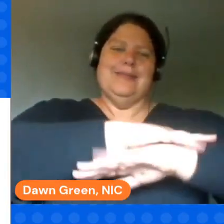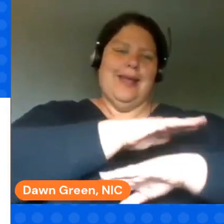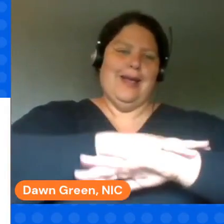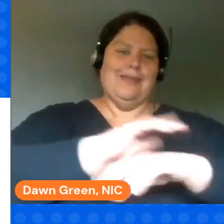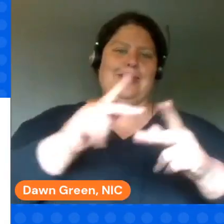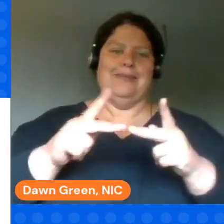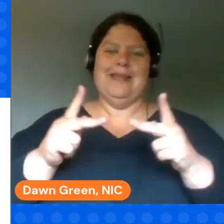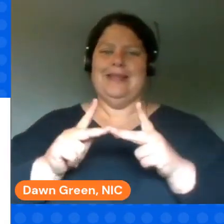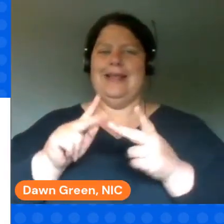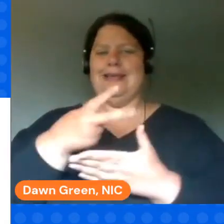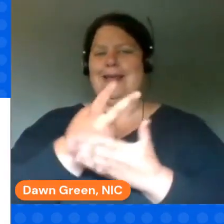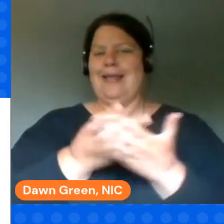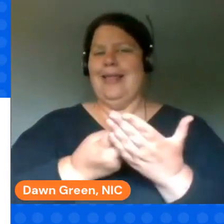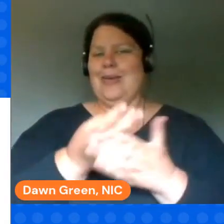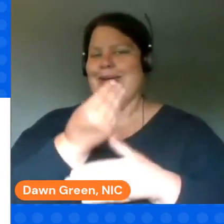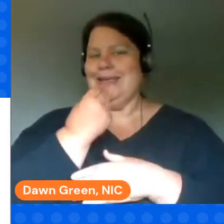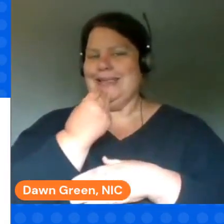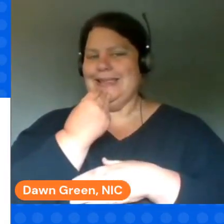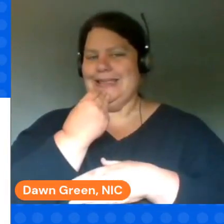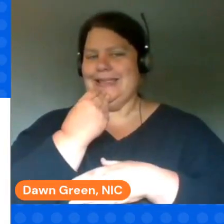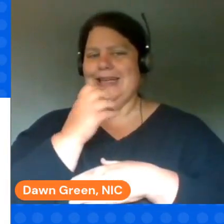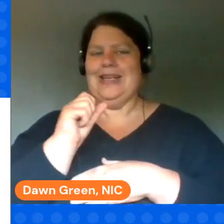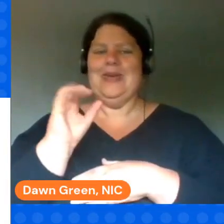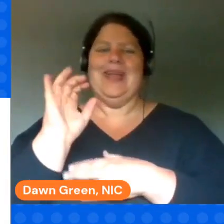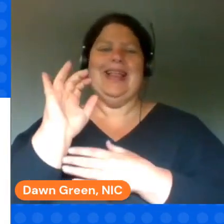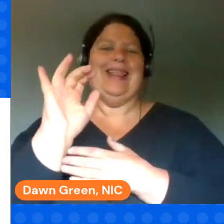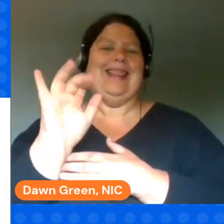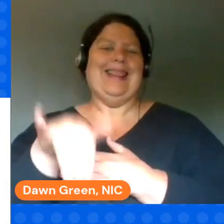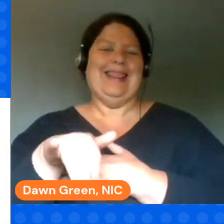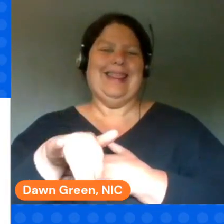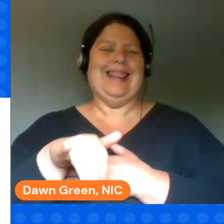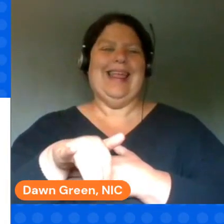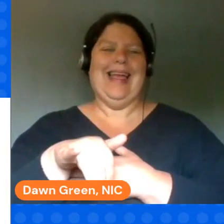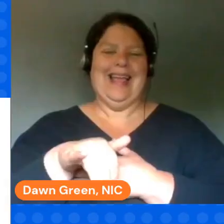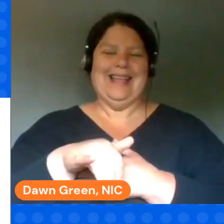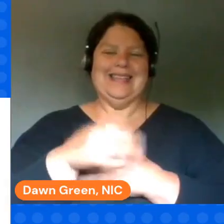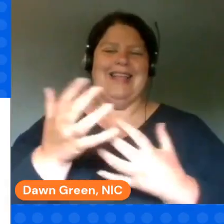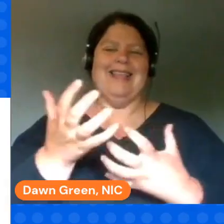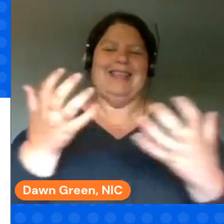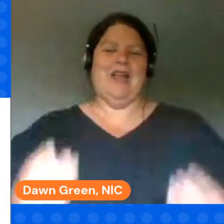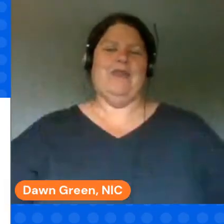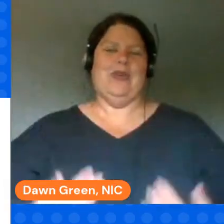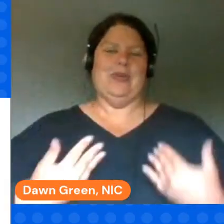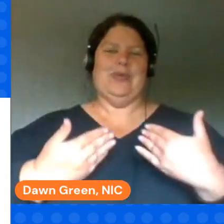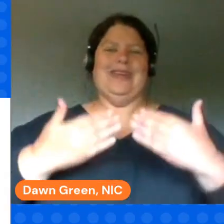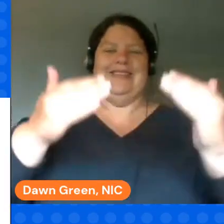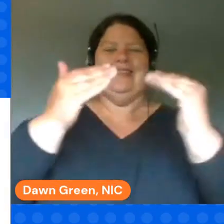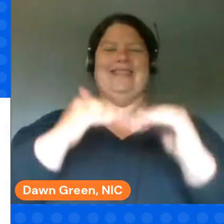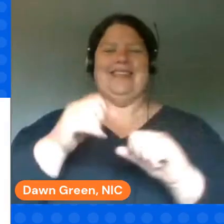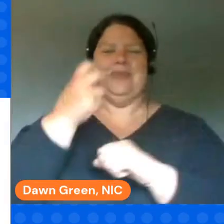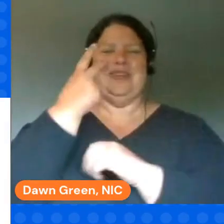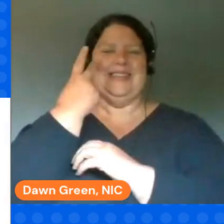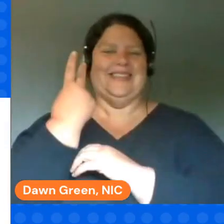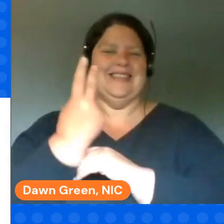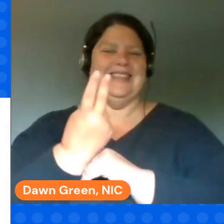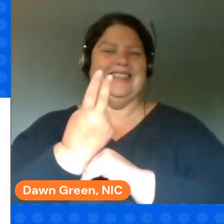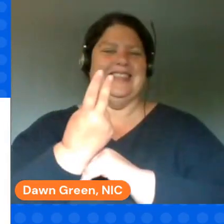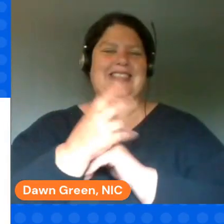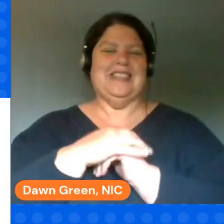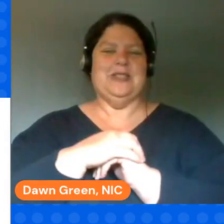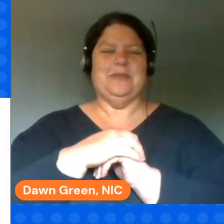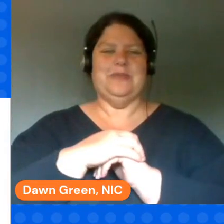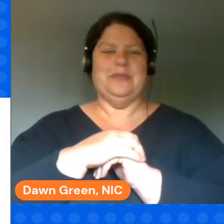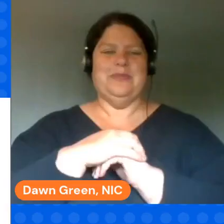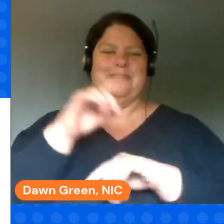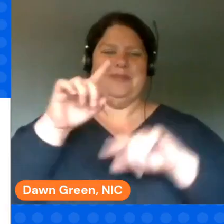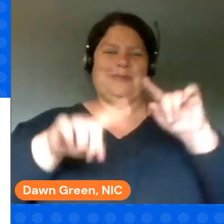to lie down and eat. So there was a lot of inspiration. On the next page, you can see just a